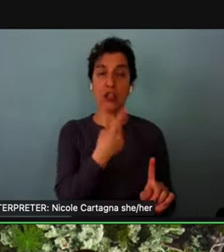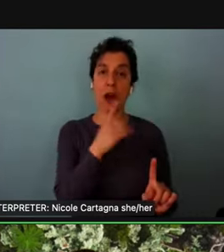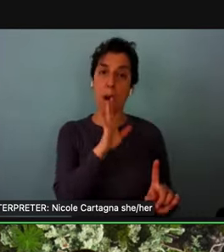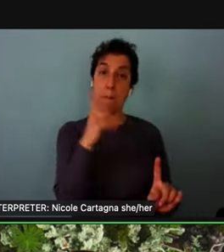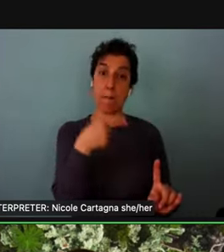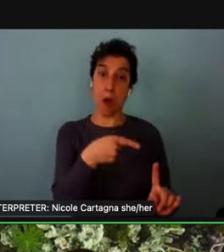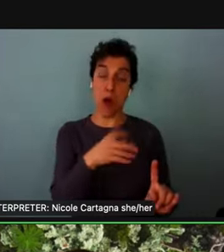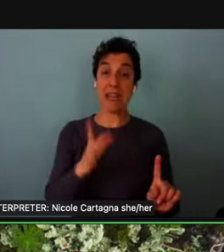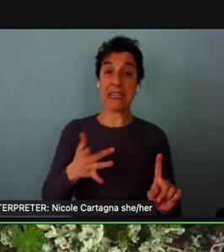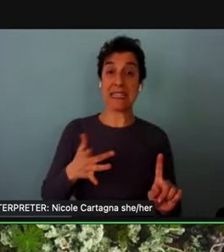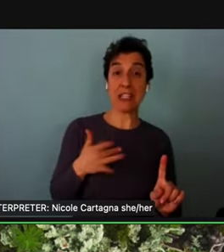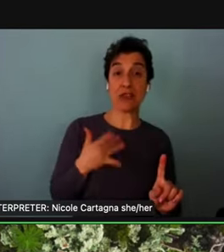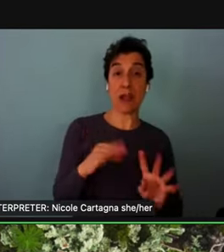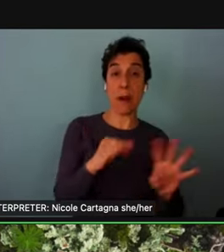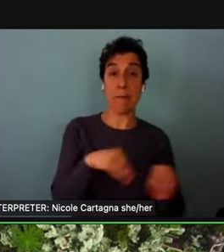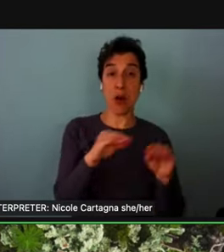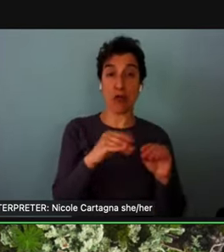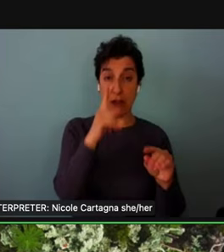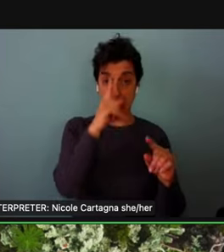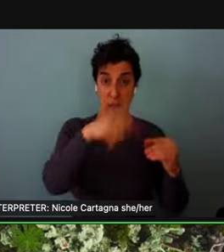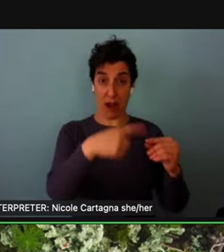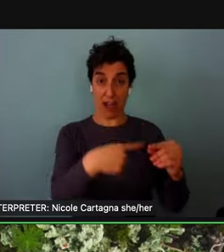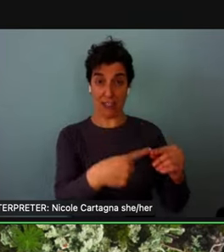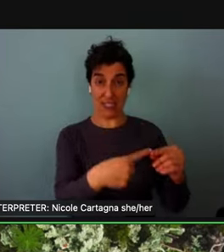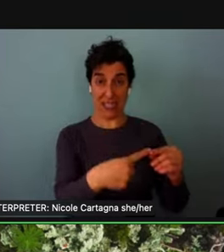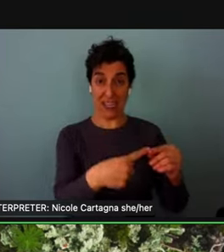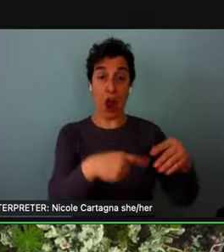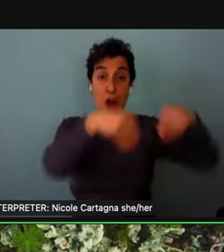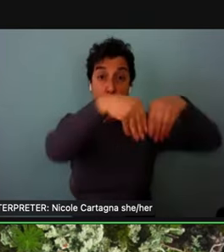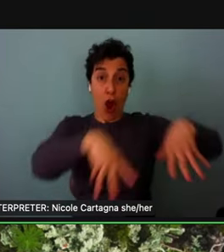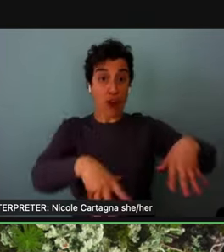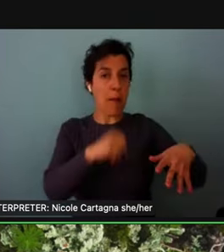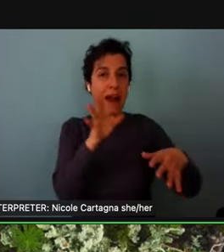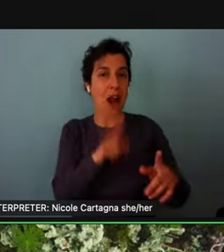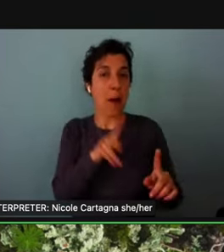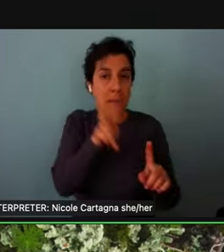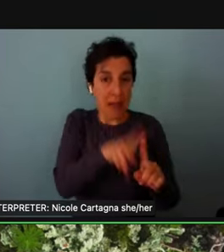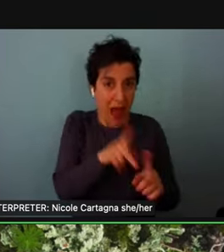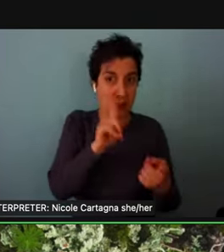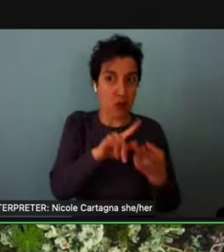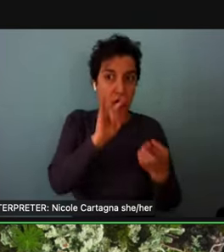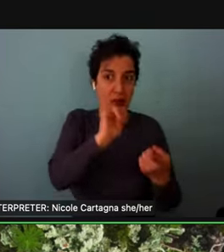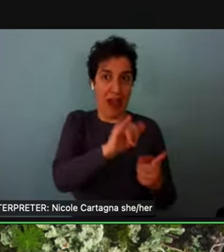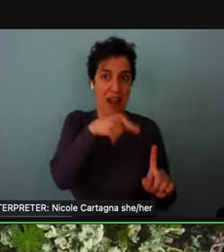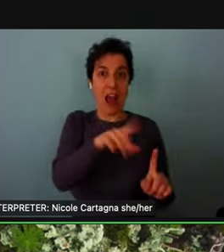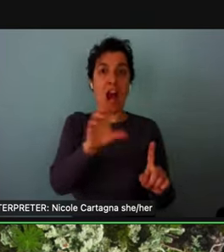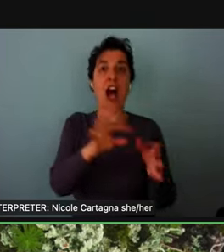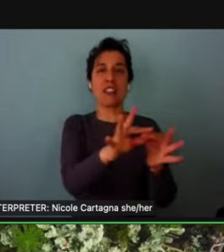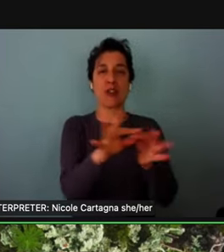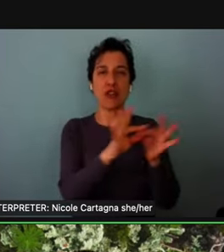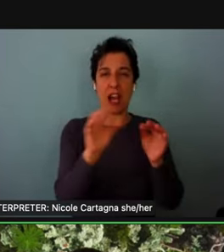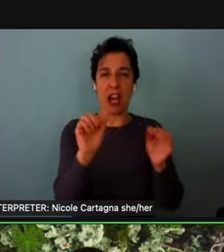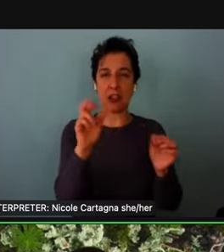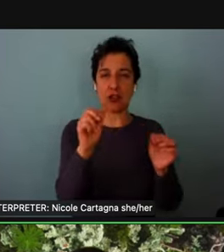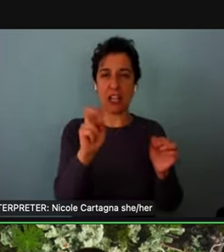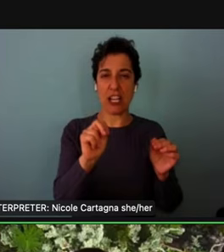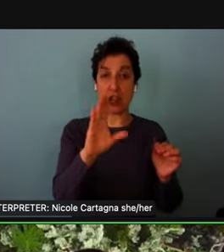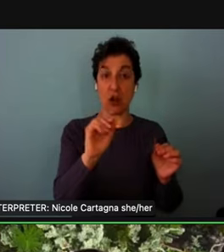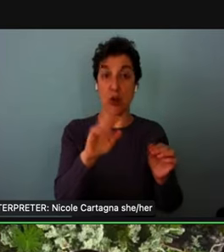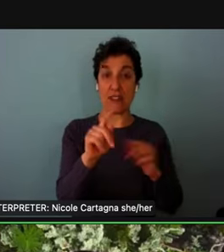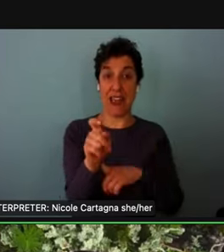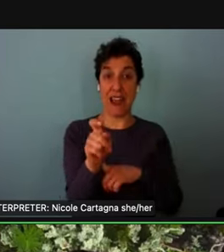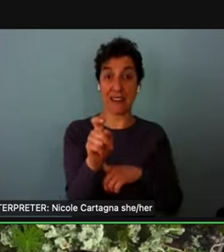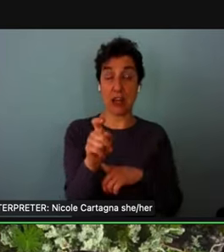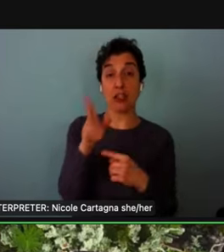sensory motor processing hierarchy may not apply to the association cortex. So there are two key features to